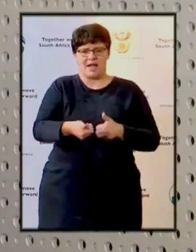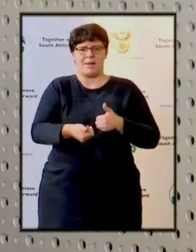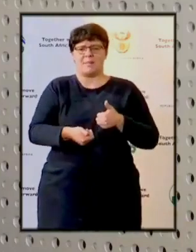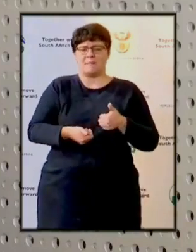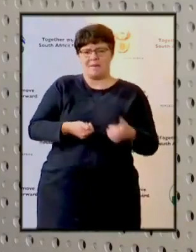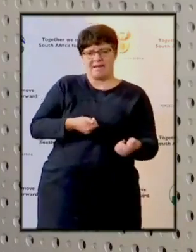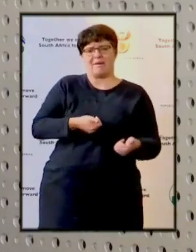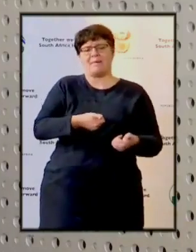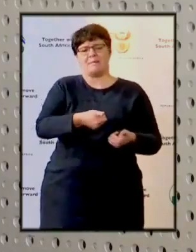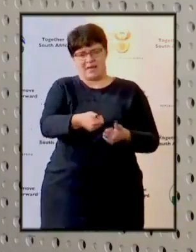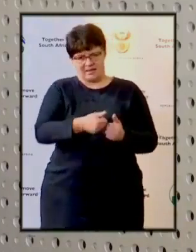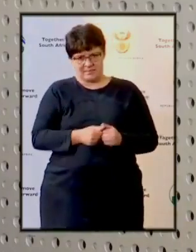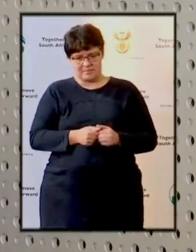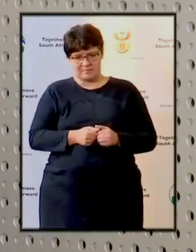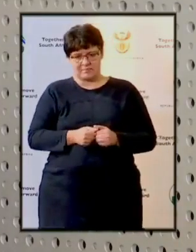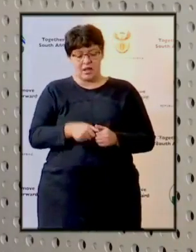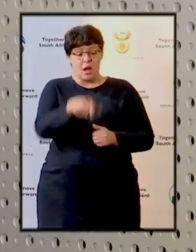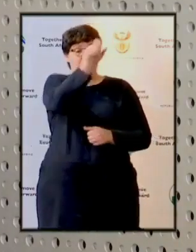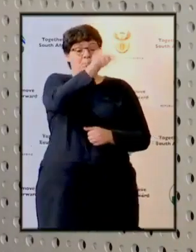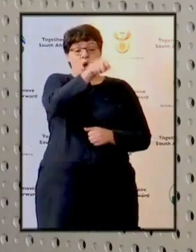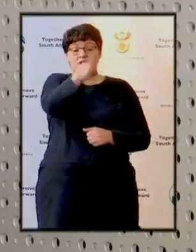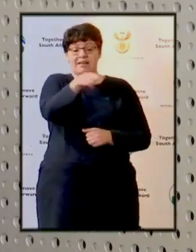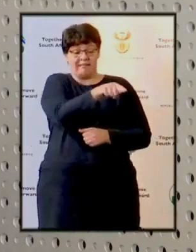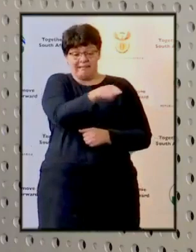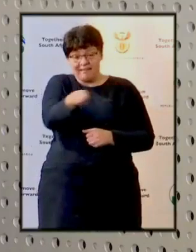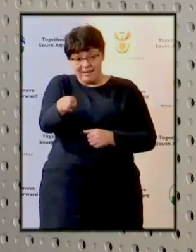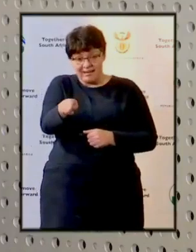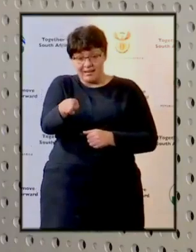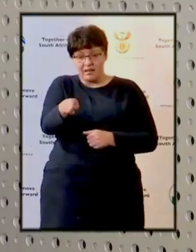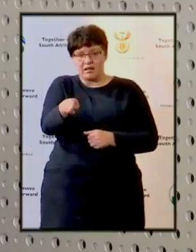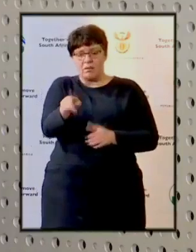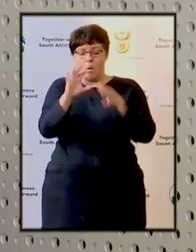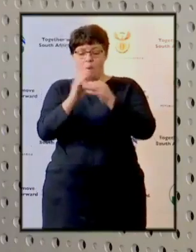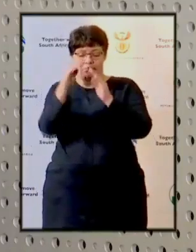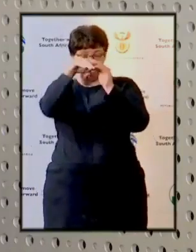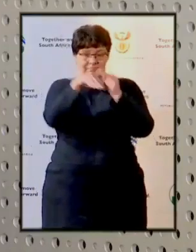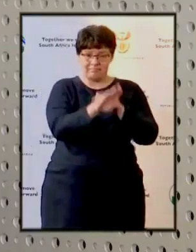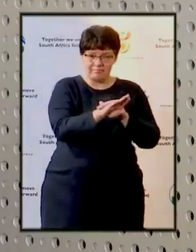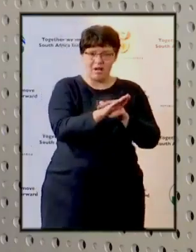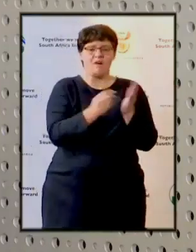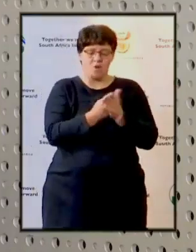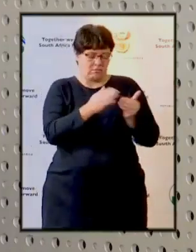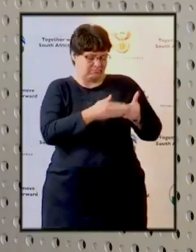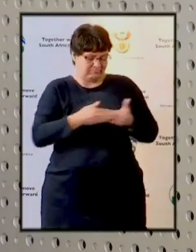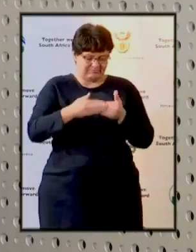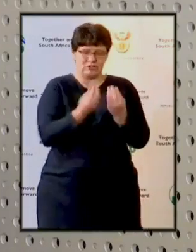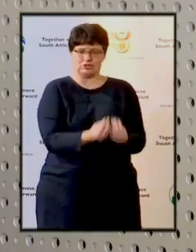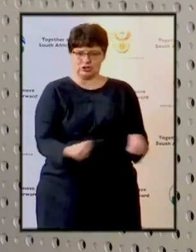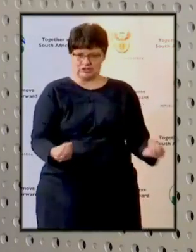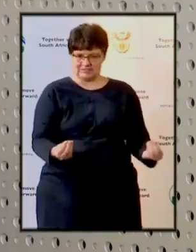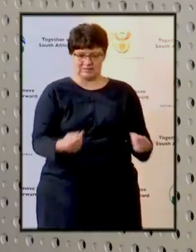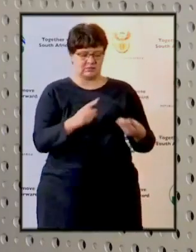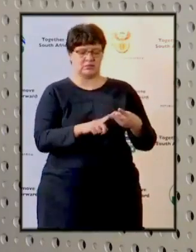4, those persons who render services in the home for childcare, care